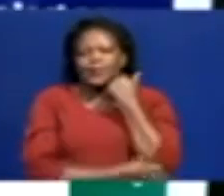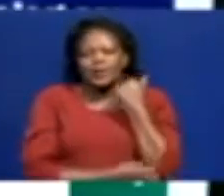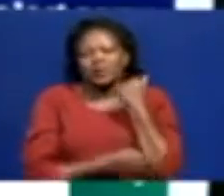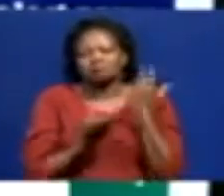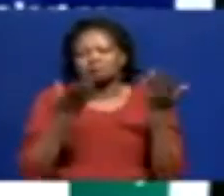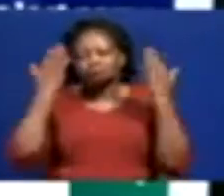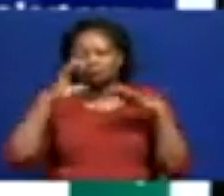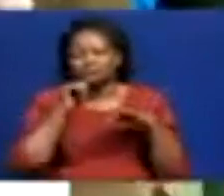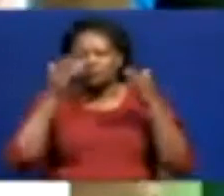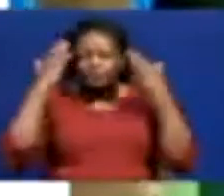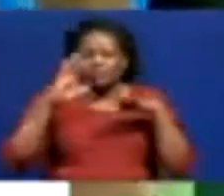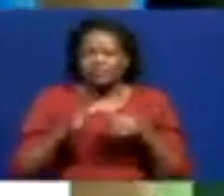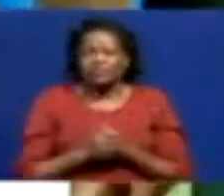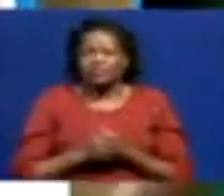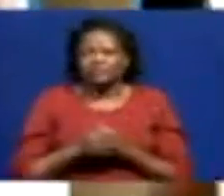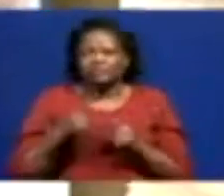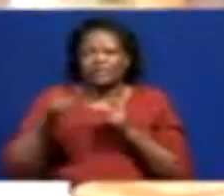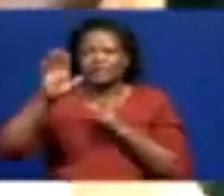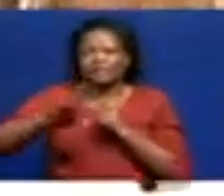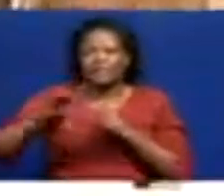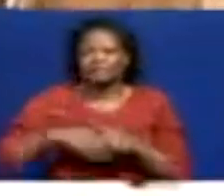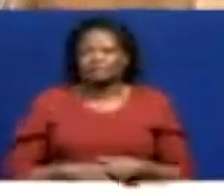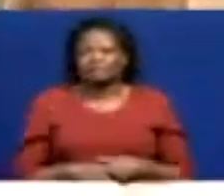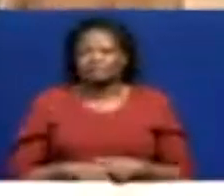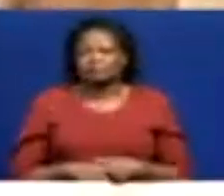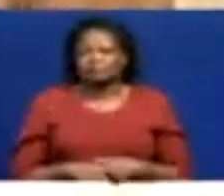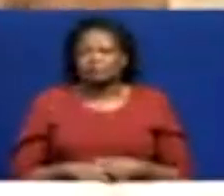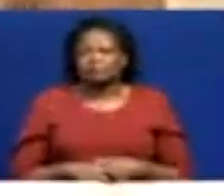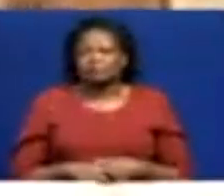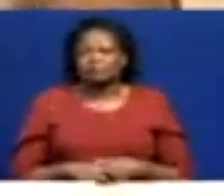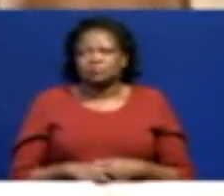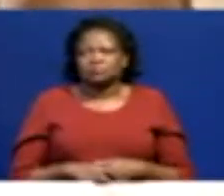kwa munasaba huu. Brian Onsom, reporting for Lunchtime News.